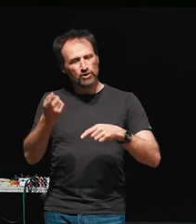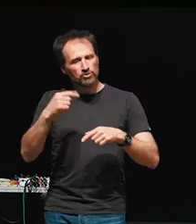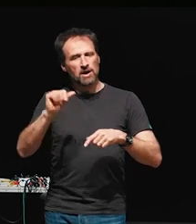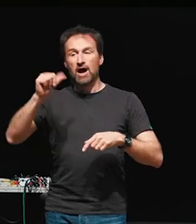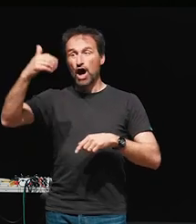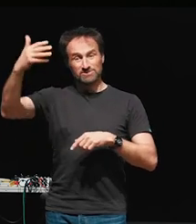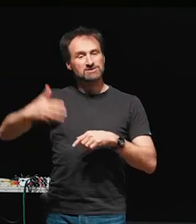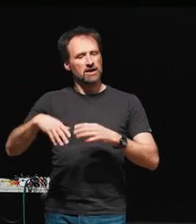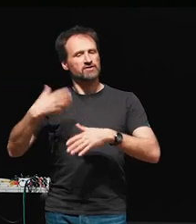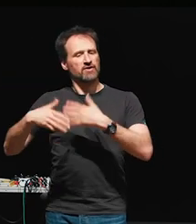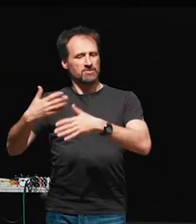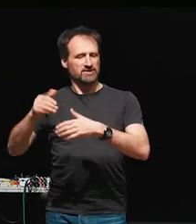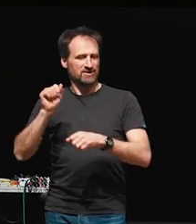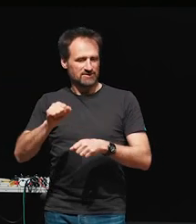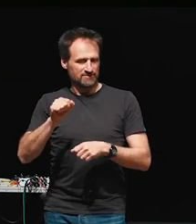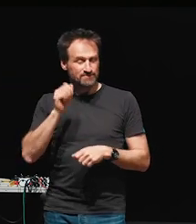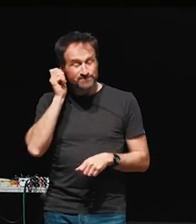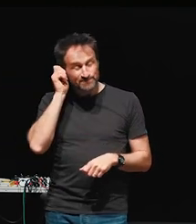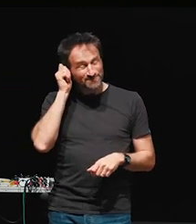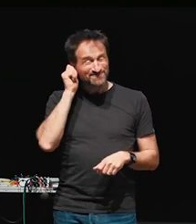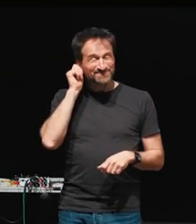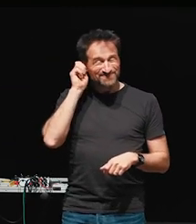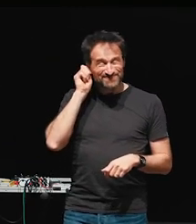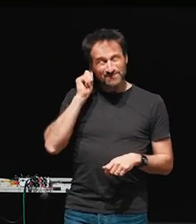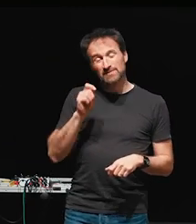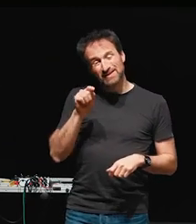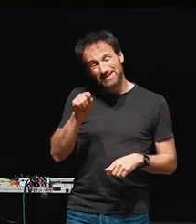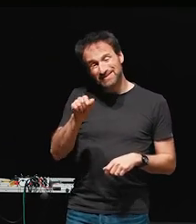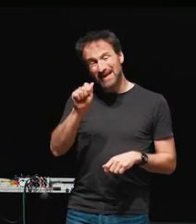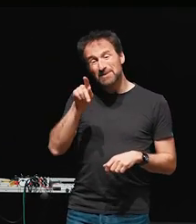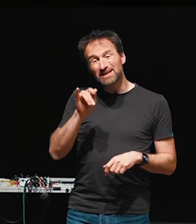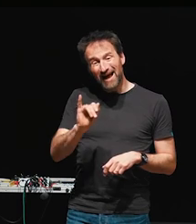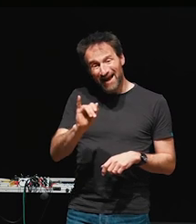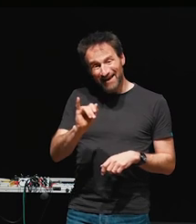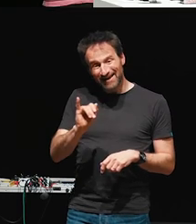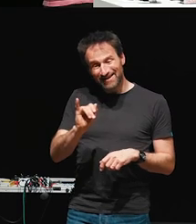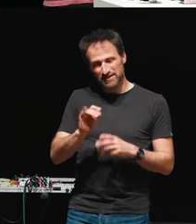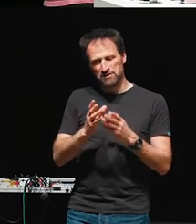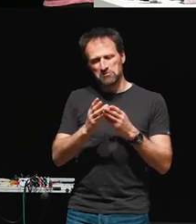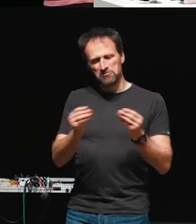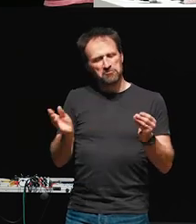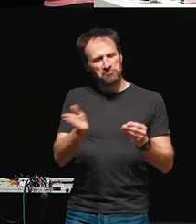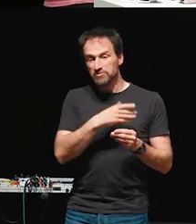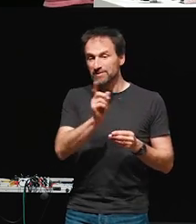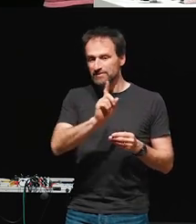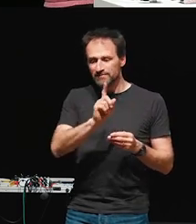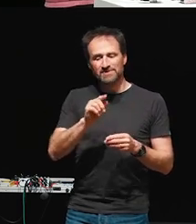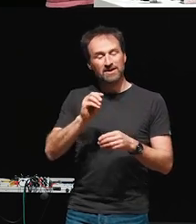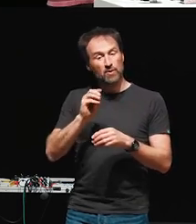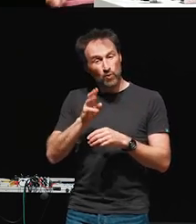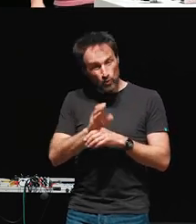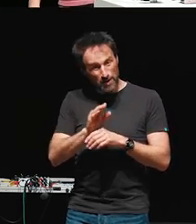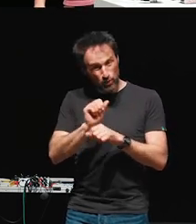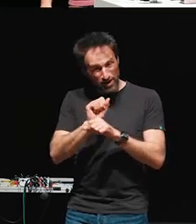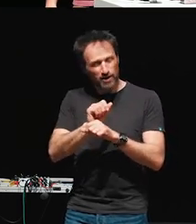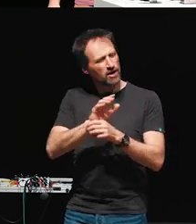interestingly, the API is not that verbose. It's pretty limited. You start by simply creating a web worker using the worker constructor,